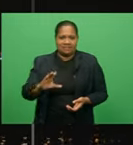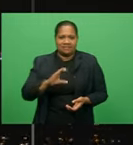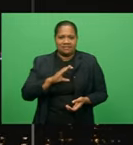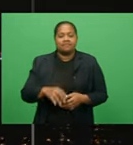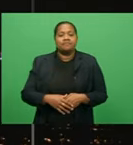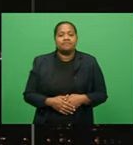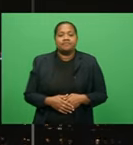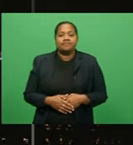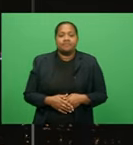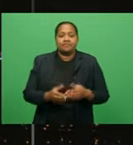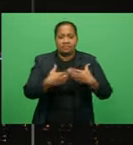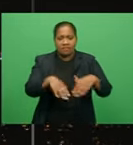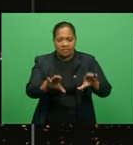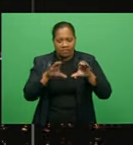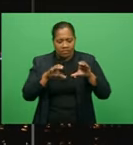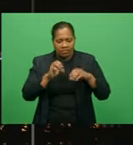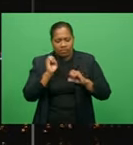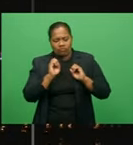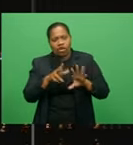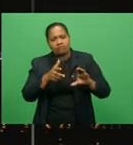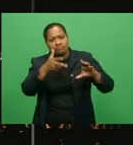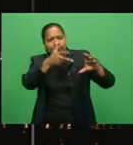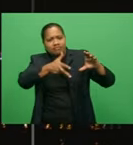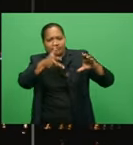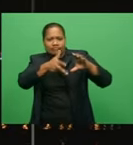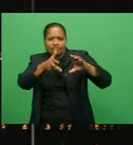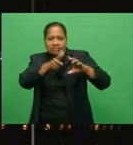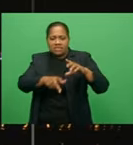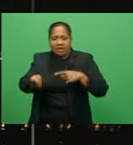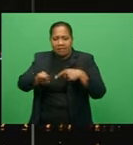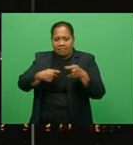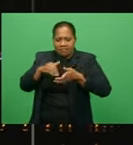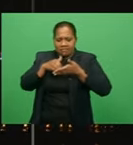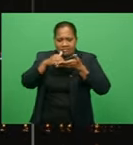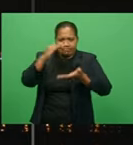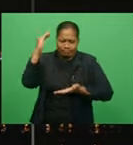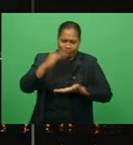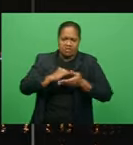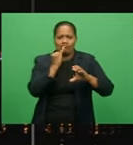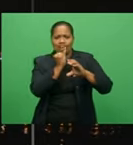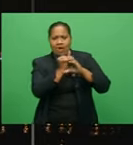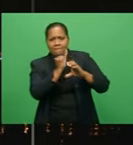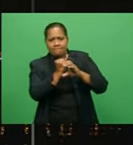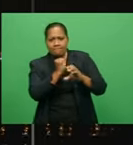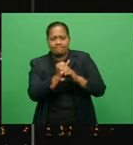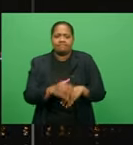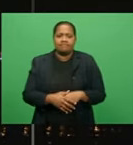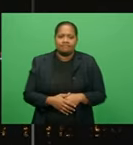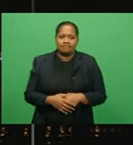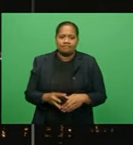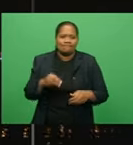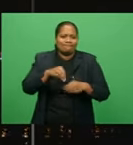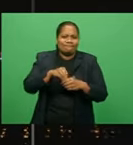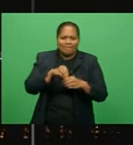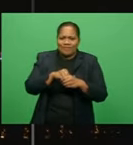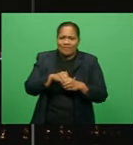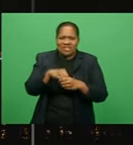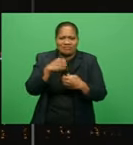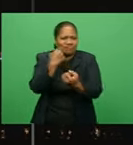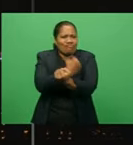Municipal councils will install CCTV cameras in markets to help reduce crime-related activities, including substance and drug